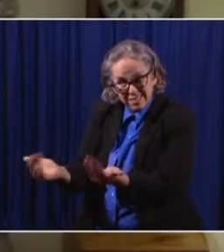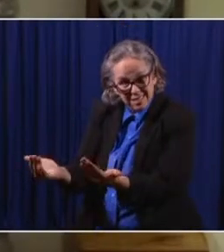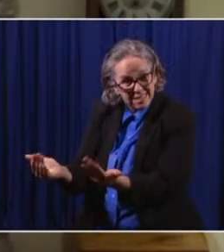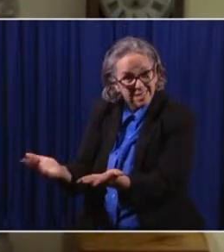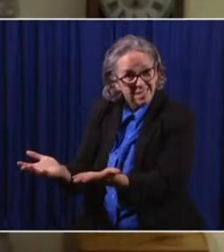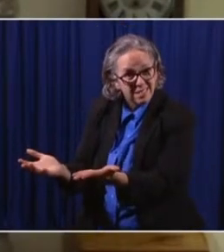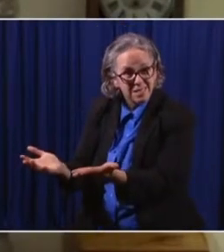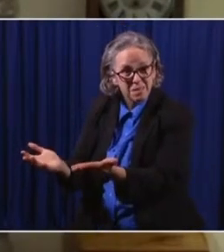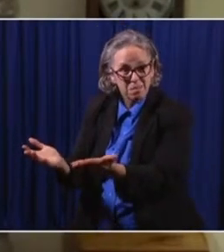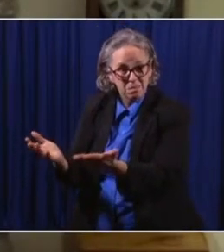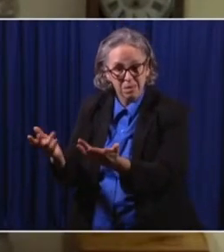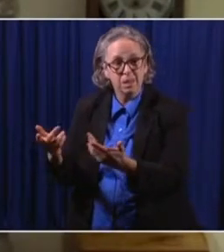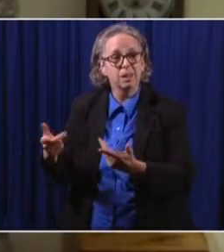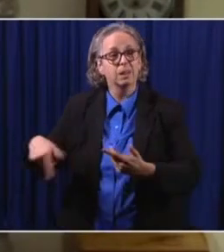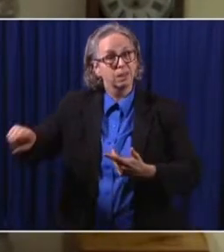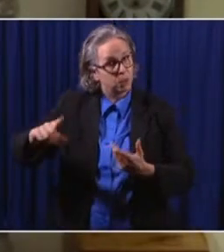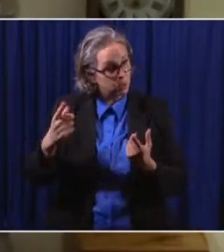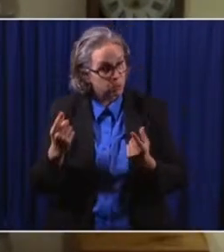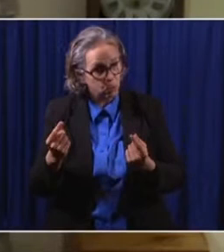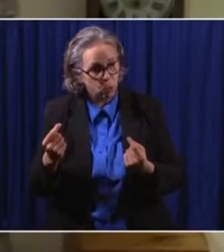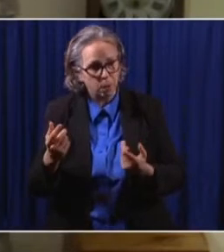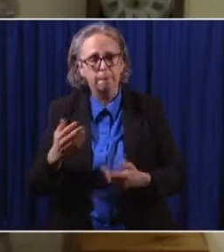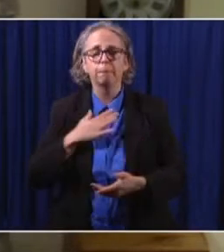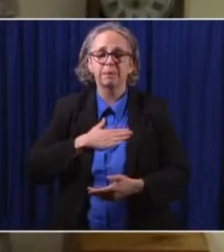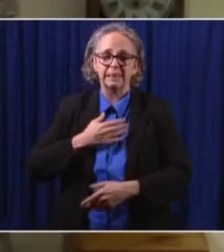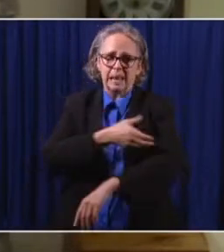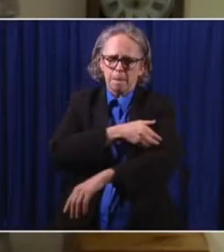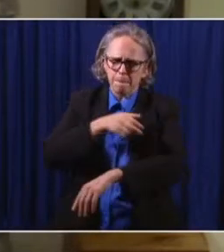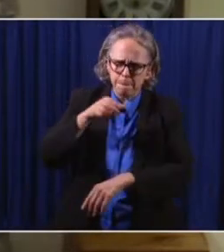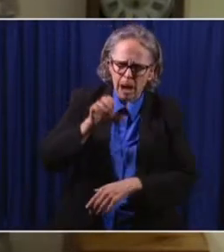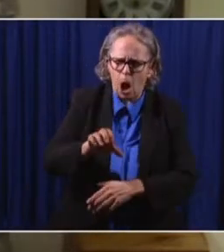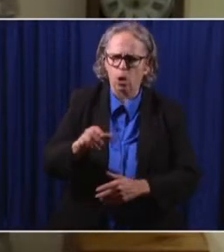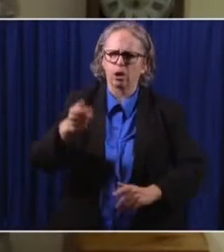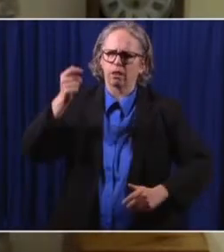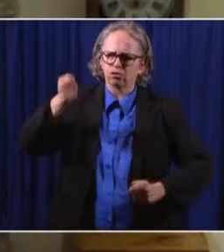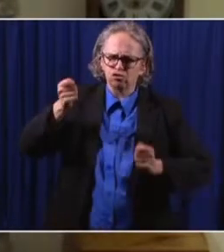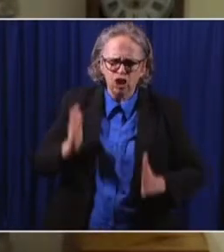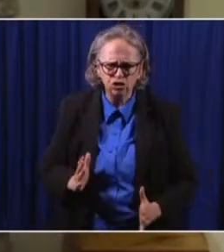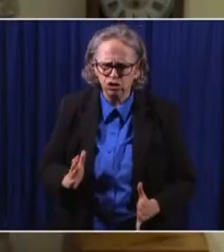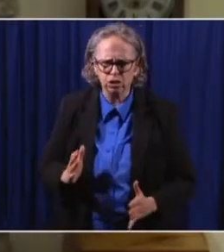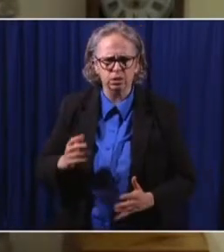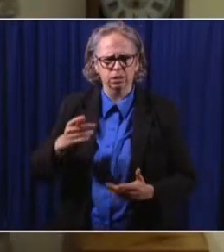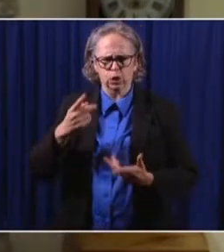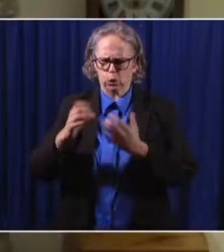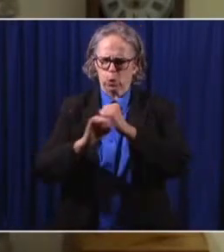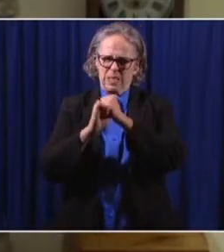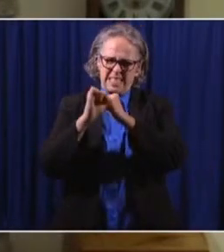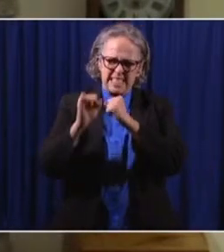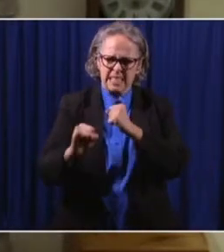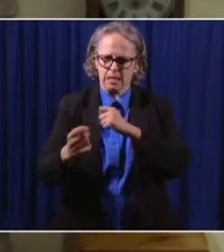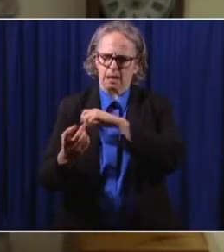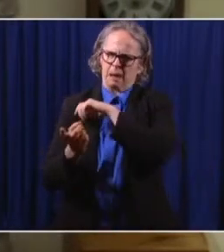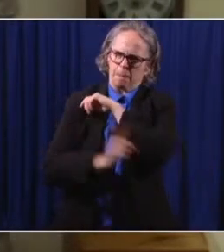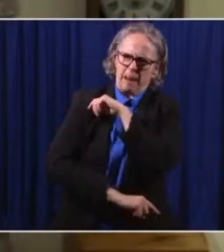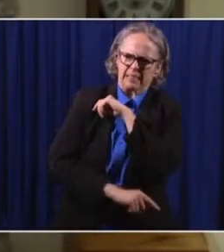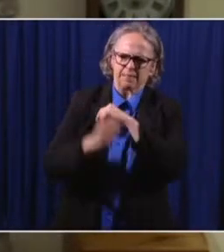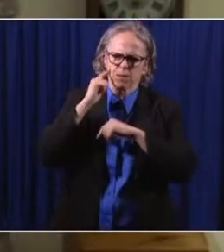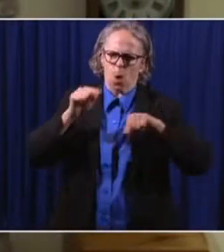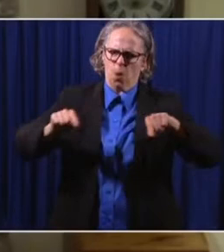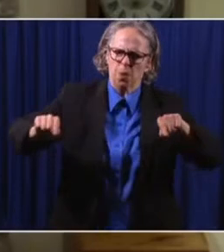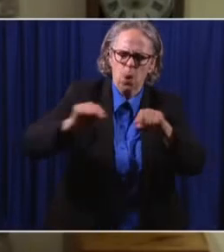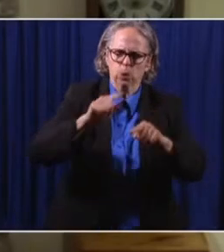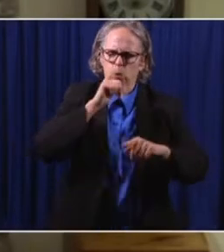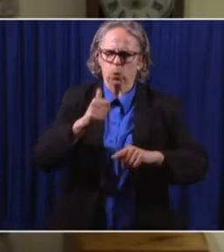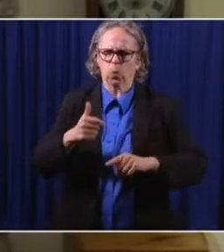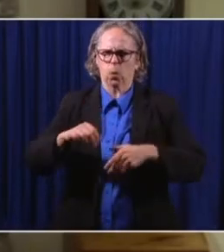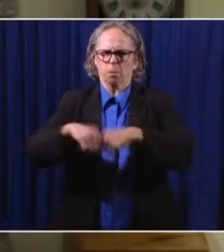more discretion, allow them to impose longer sentences at their discretion to deal with people